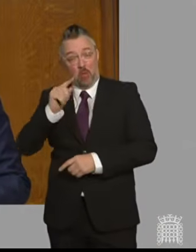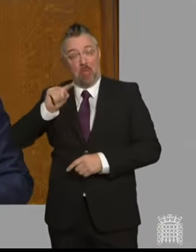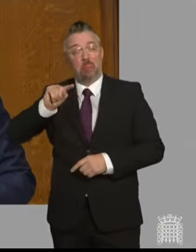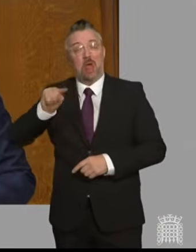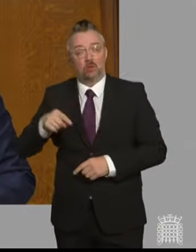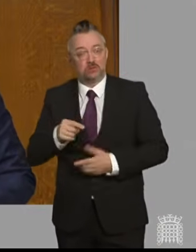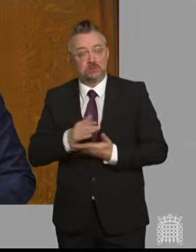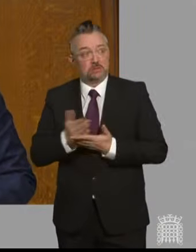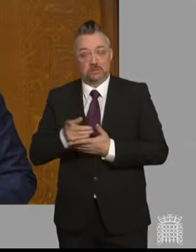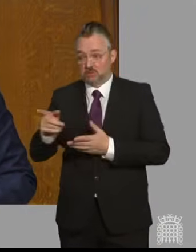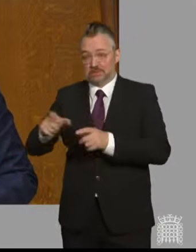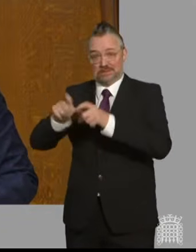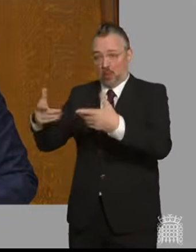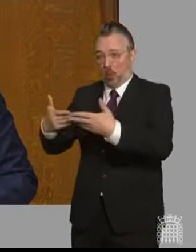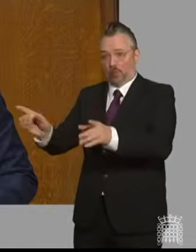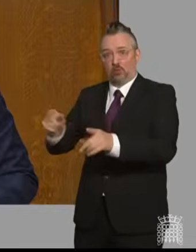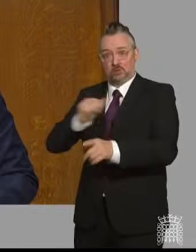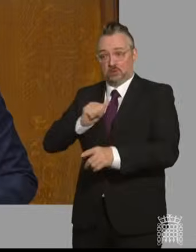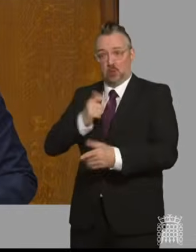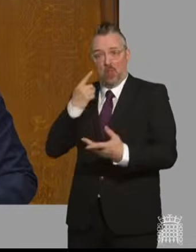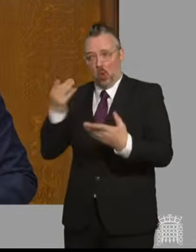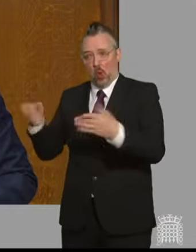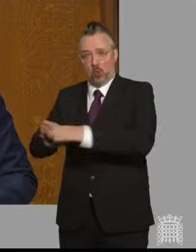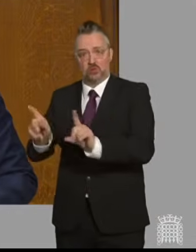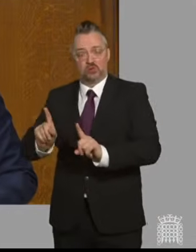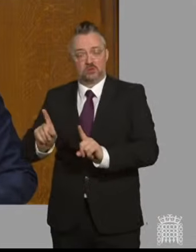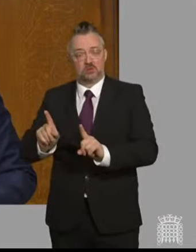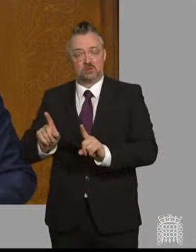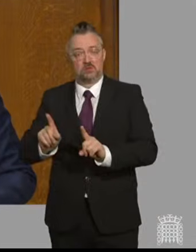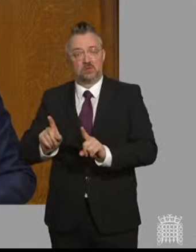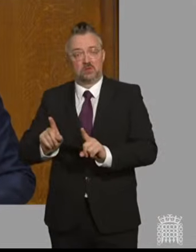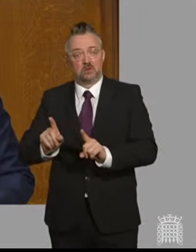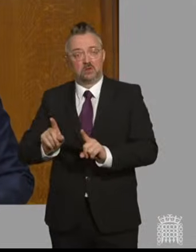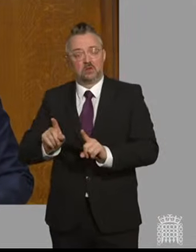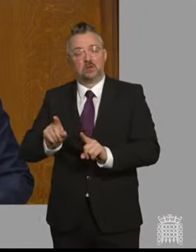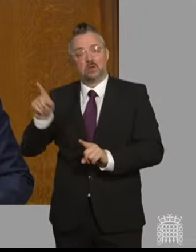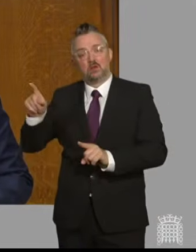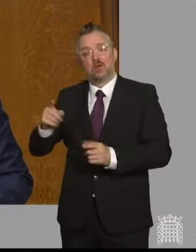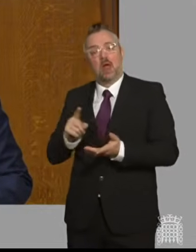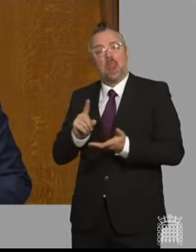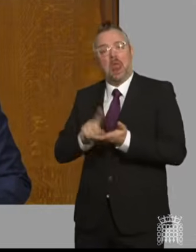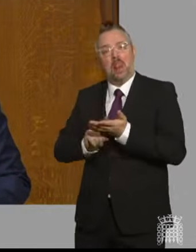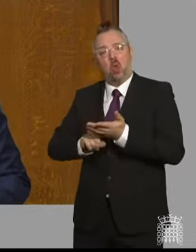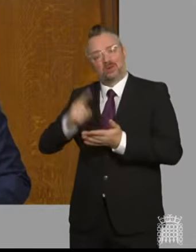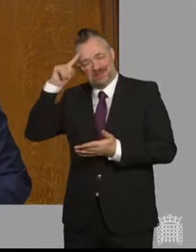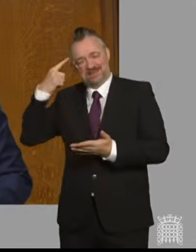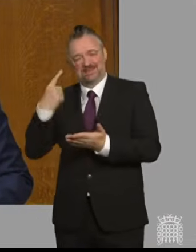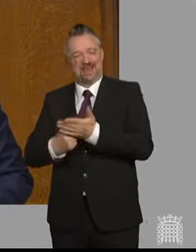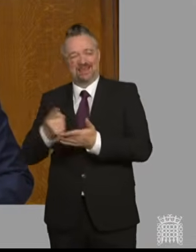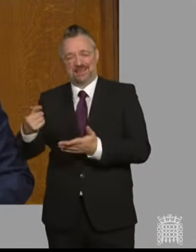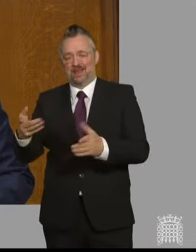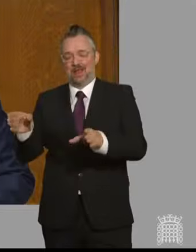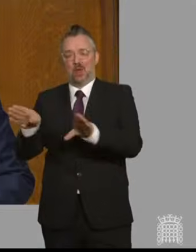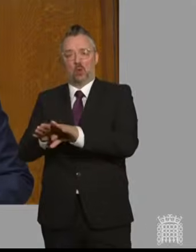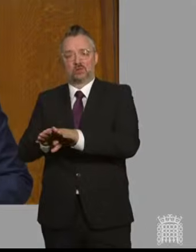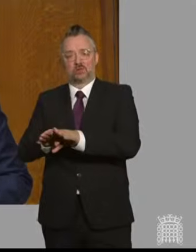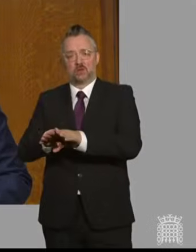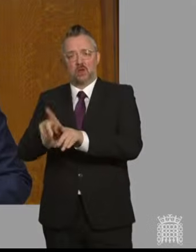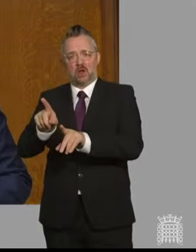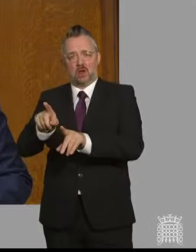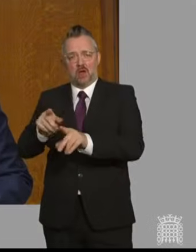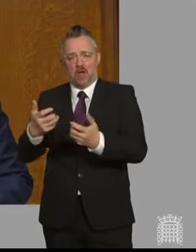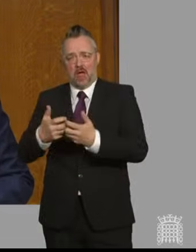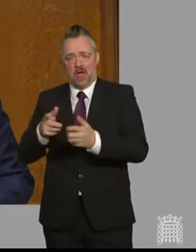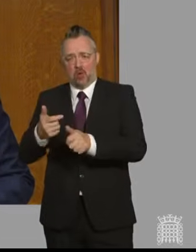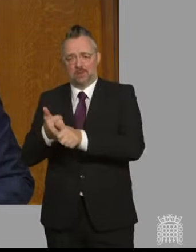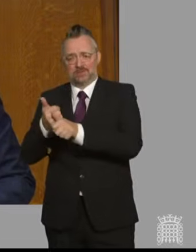when these decisions are taken by landlords, that there is appropriate infrastructure in place to support NHS patients before they